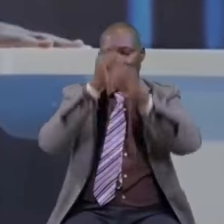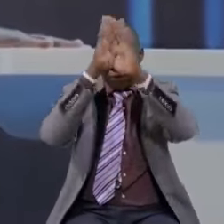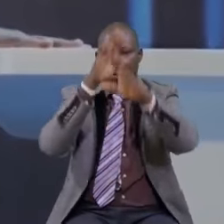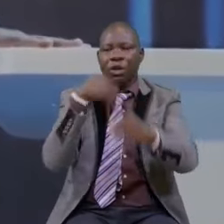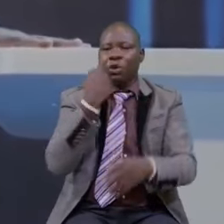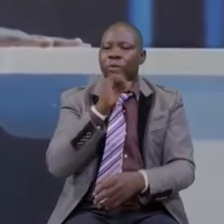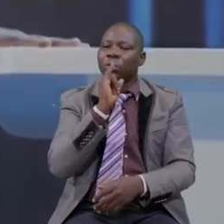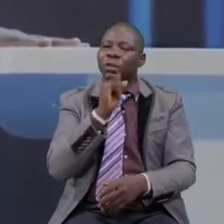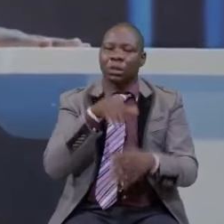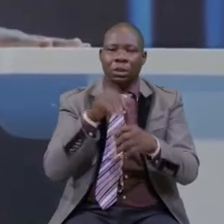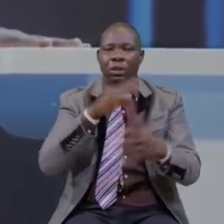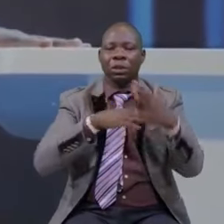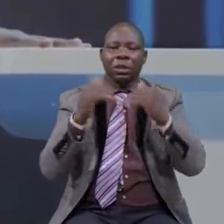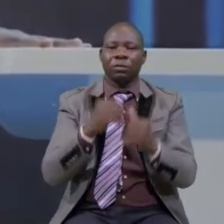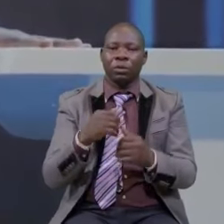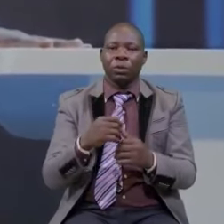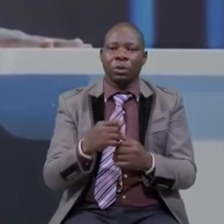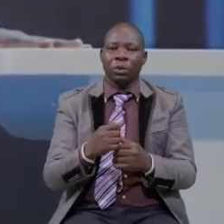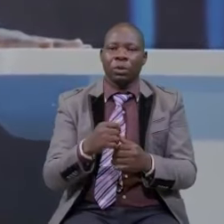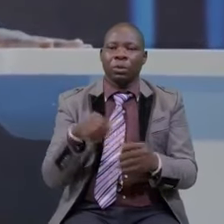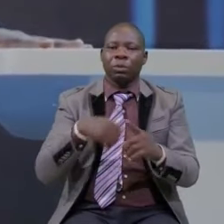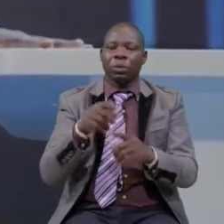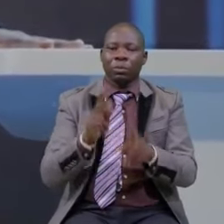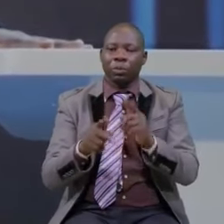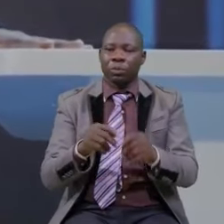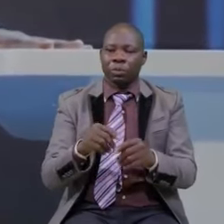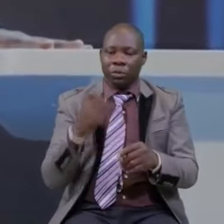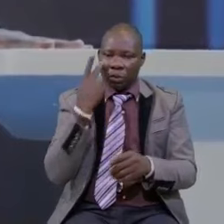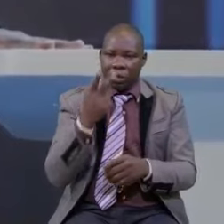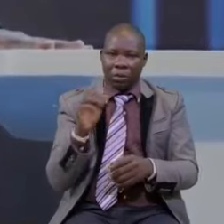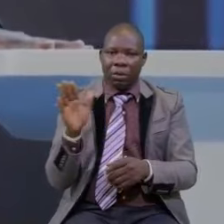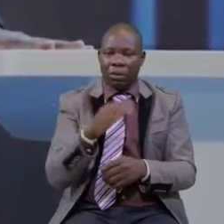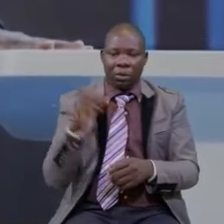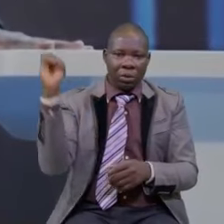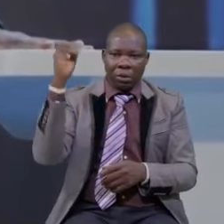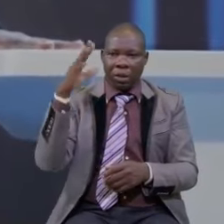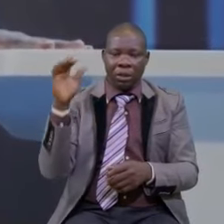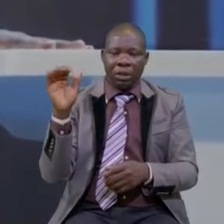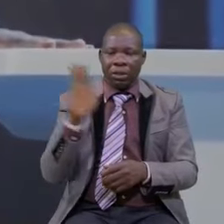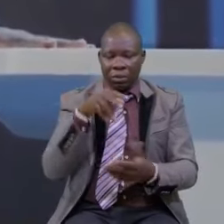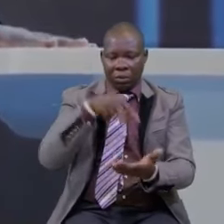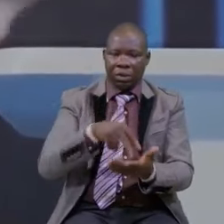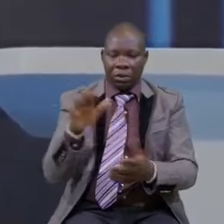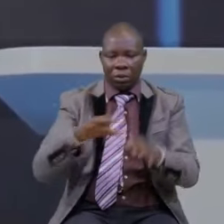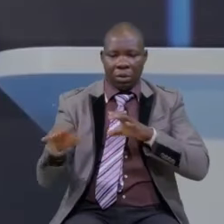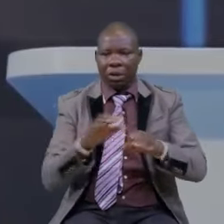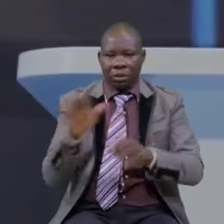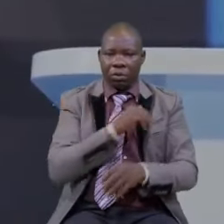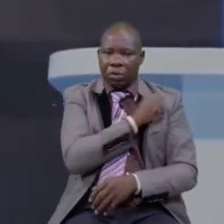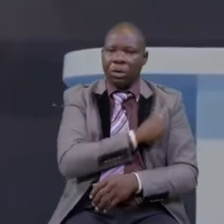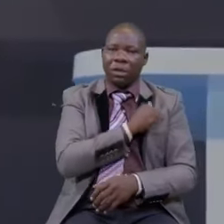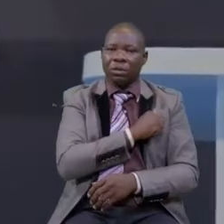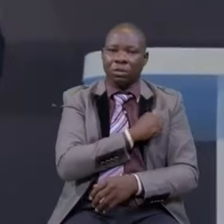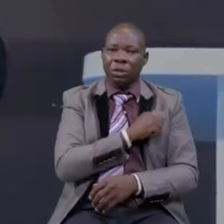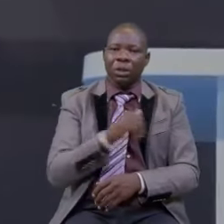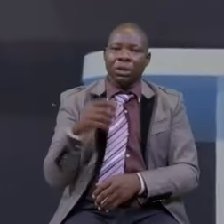heaven, when people see you, your life, your standing, your action, your attitude, and the only